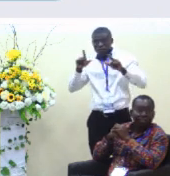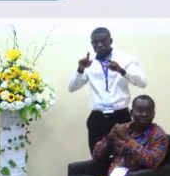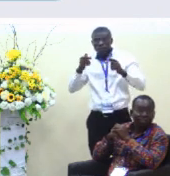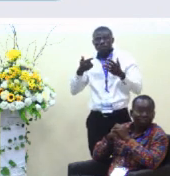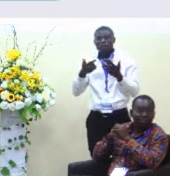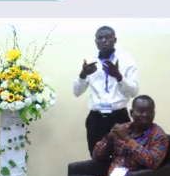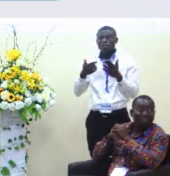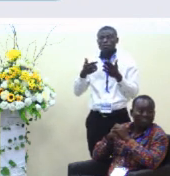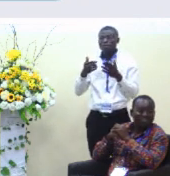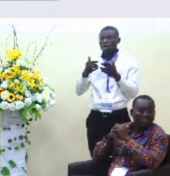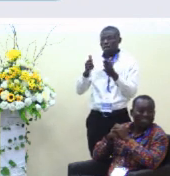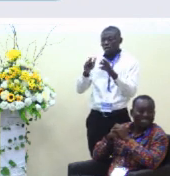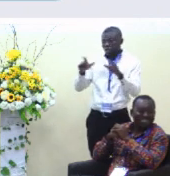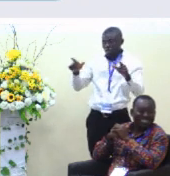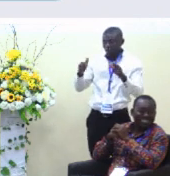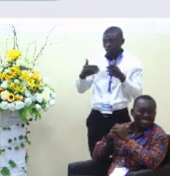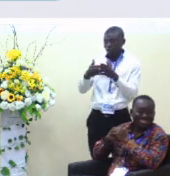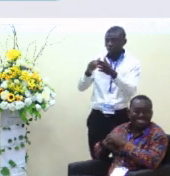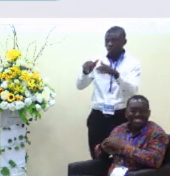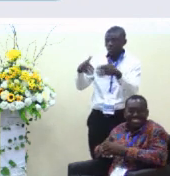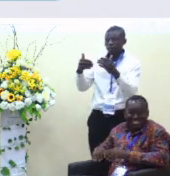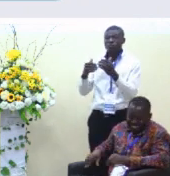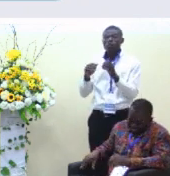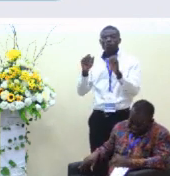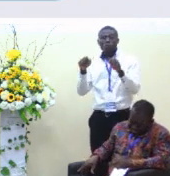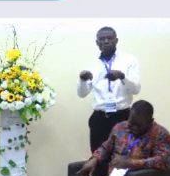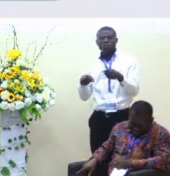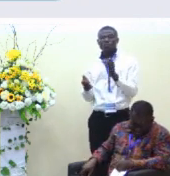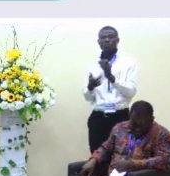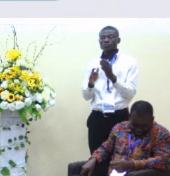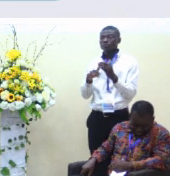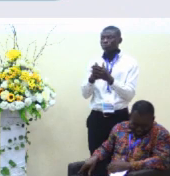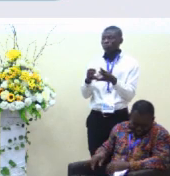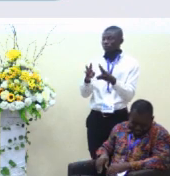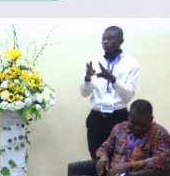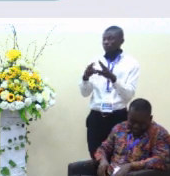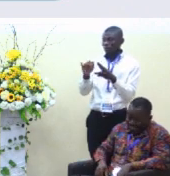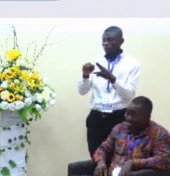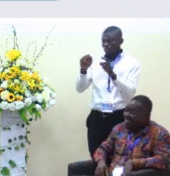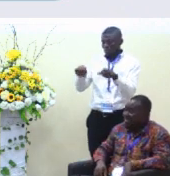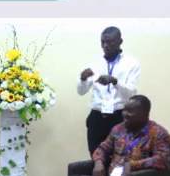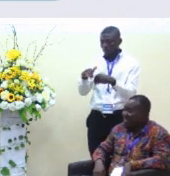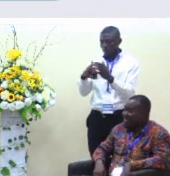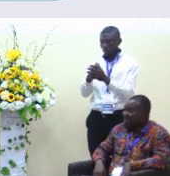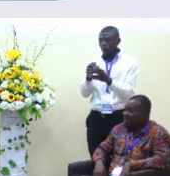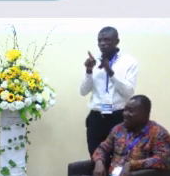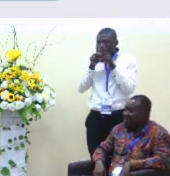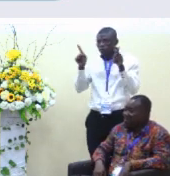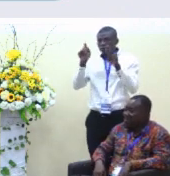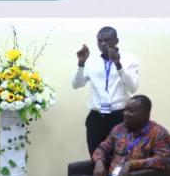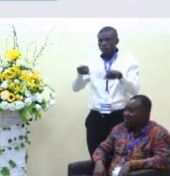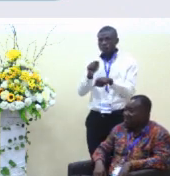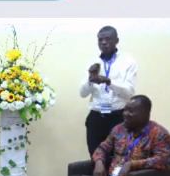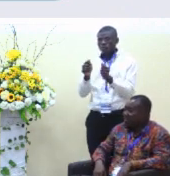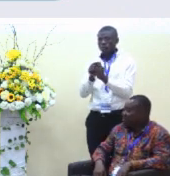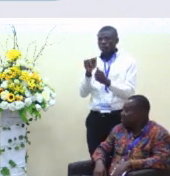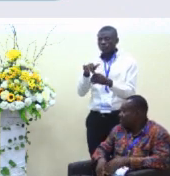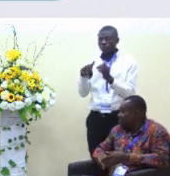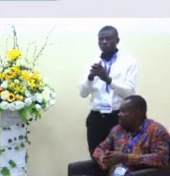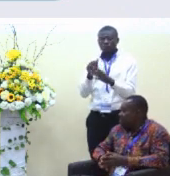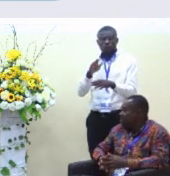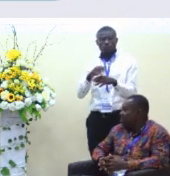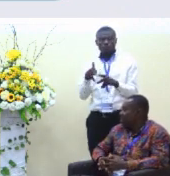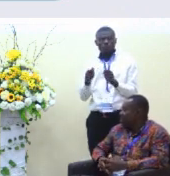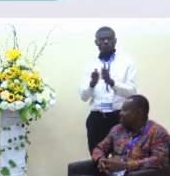guide that will give positive terminologies or alternatives so that the public can have alternatives to call persons